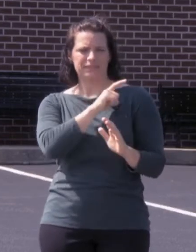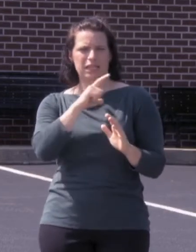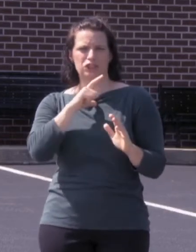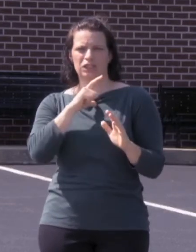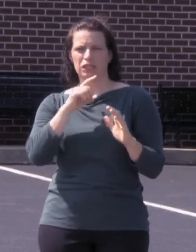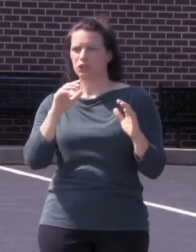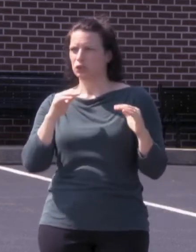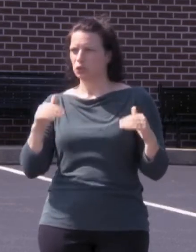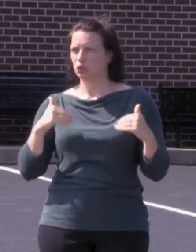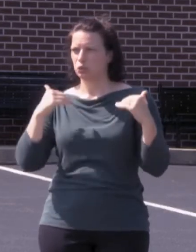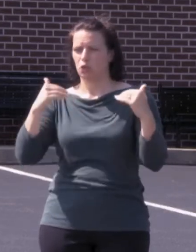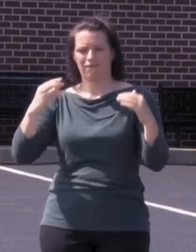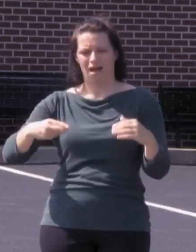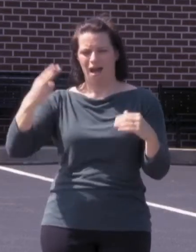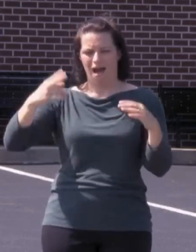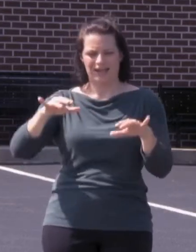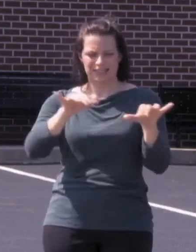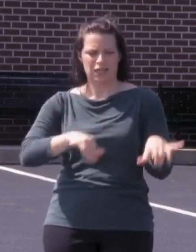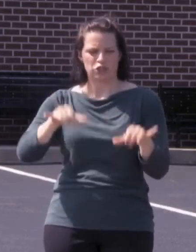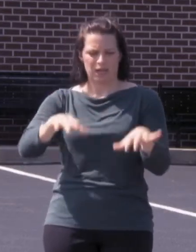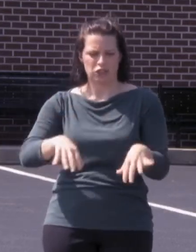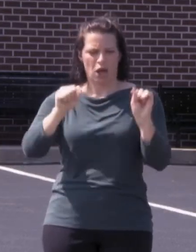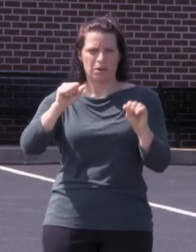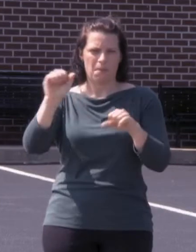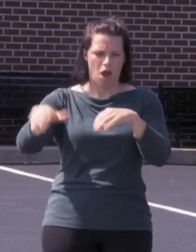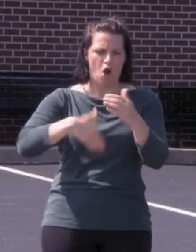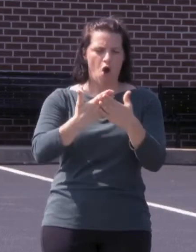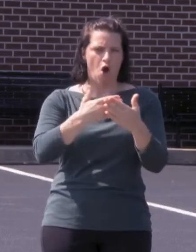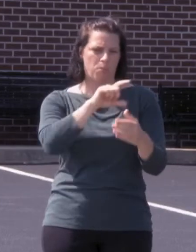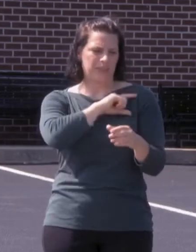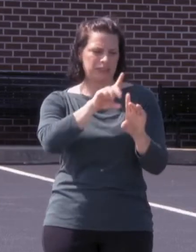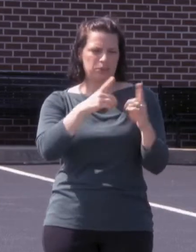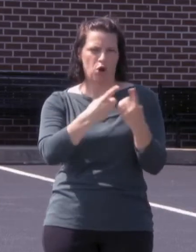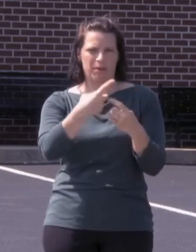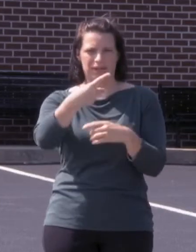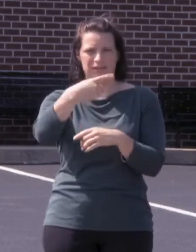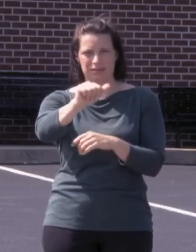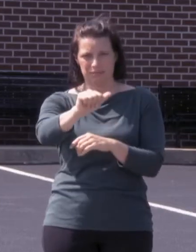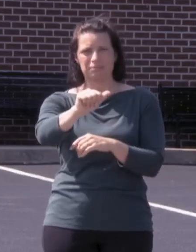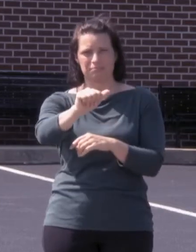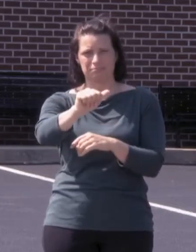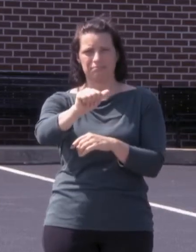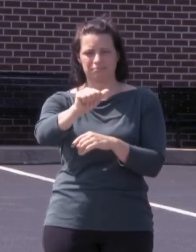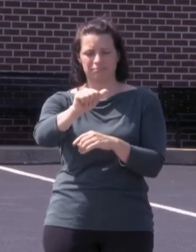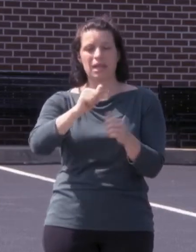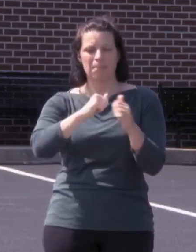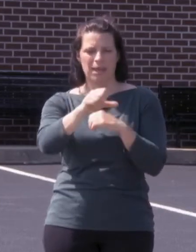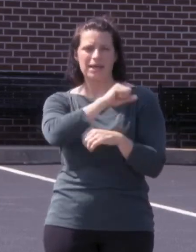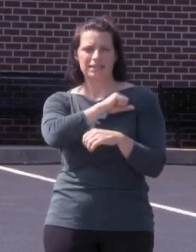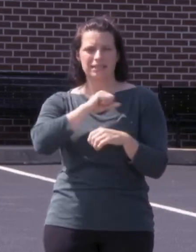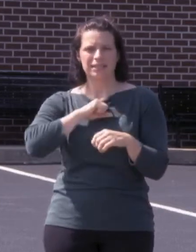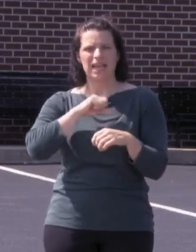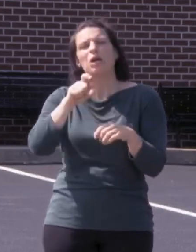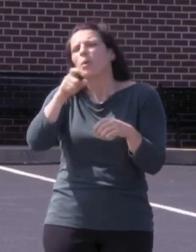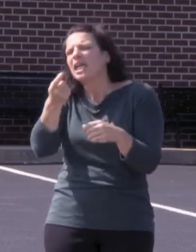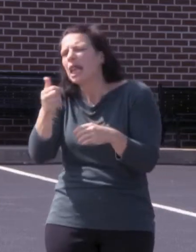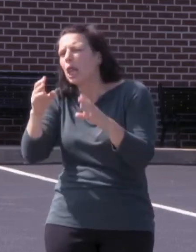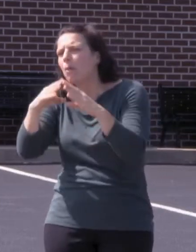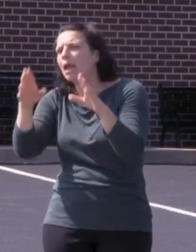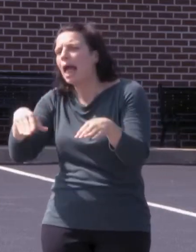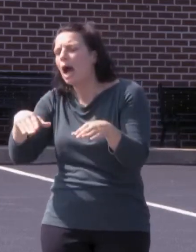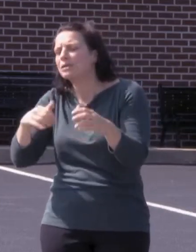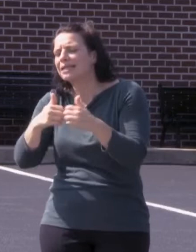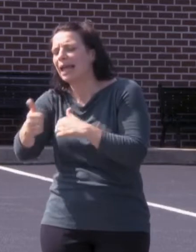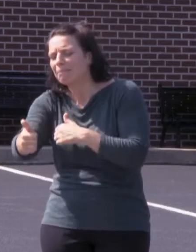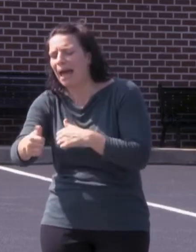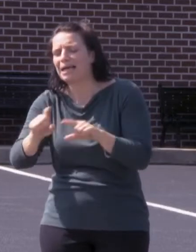those standards be adopted by every police department in the Commonwealth, and indeed passed the Senate. We need a little help in the House getting it through next time. And I